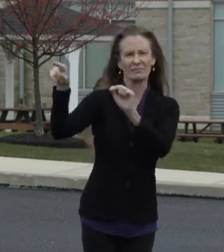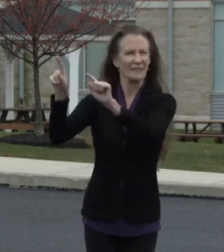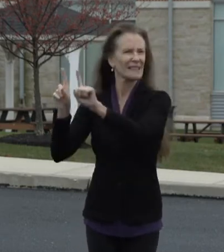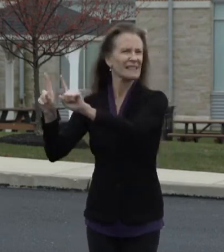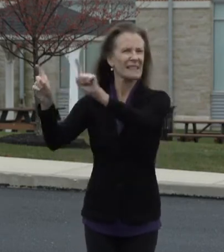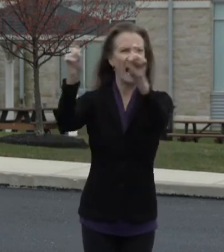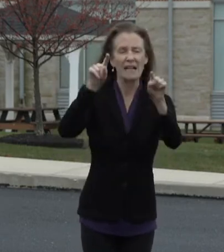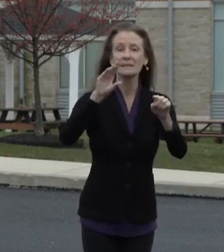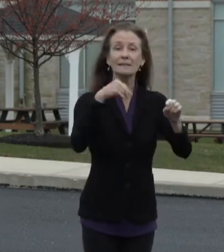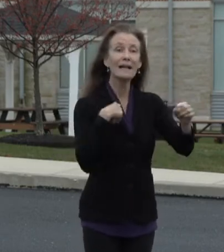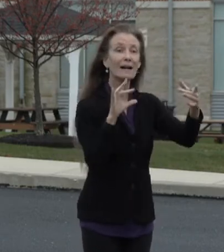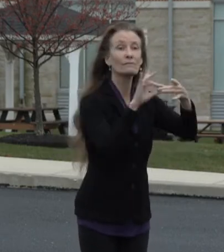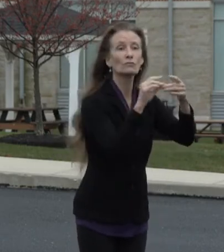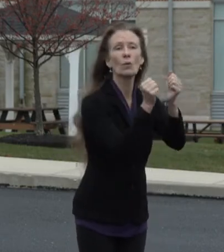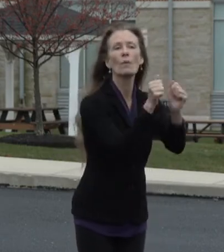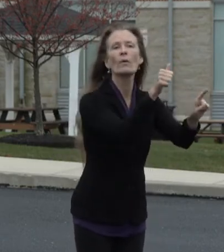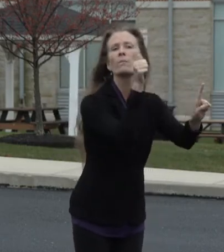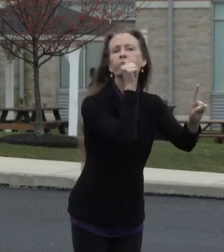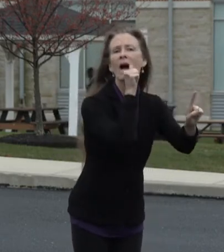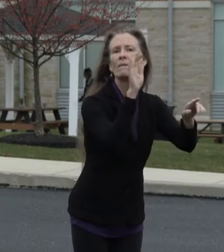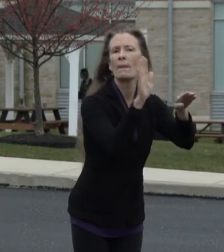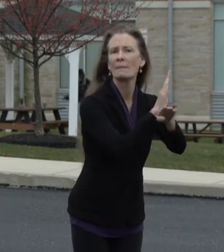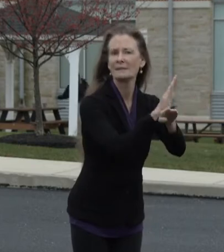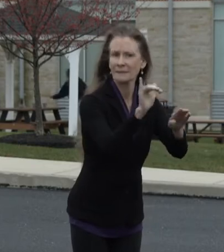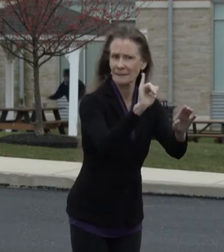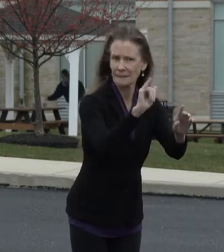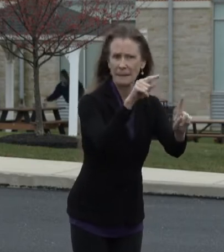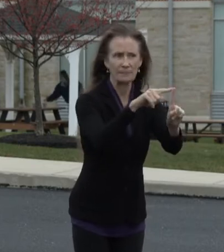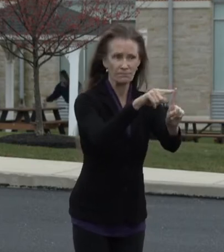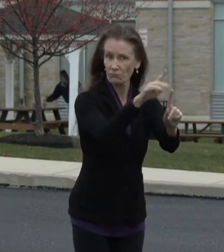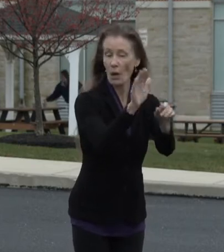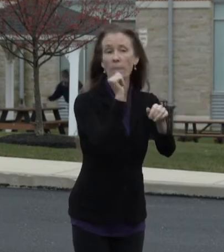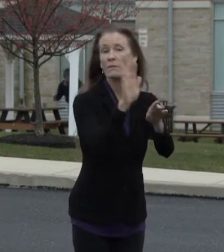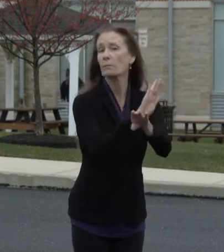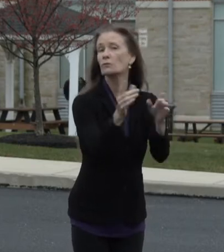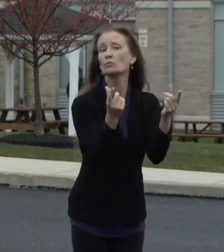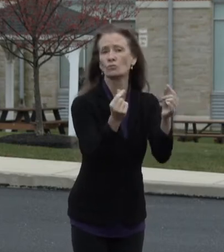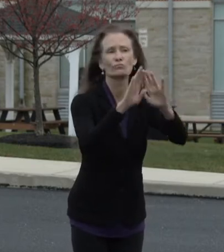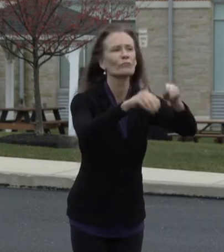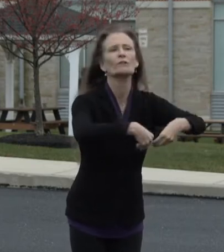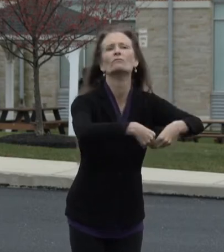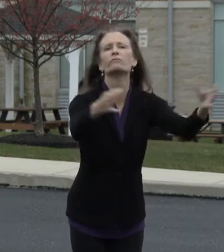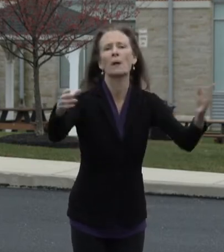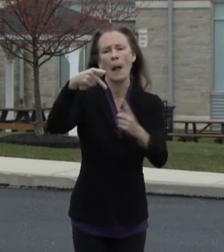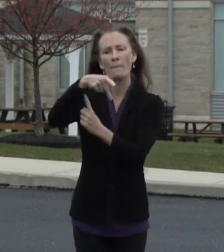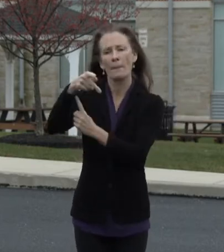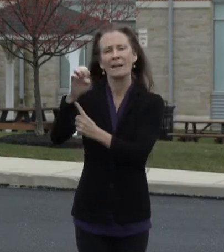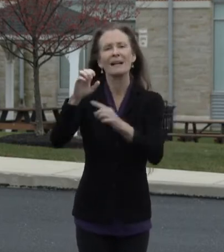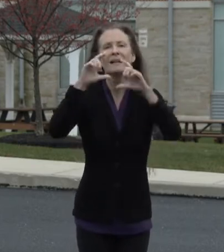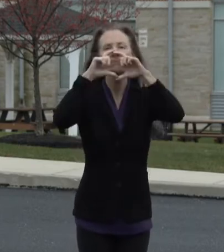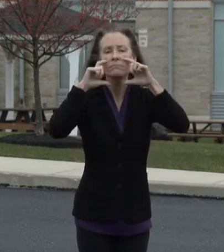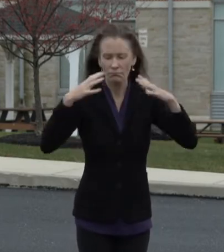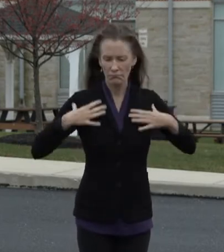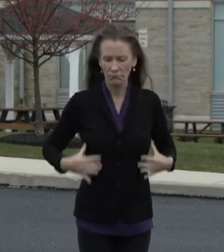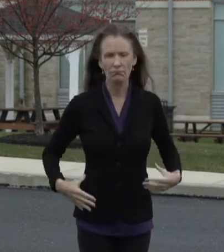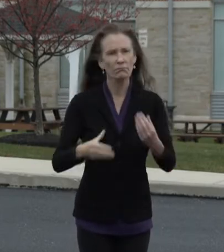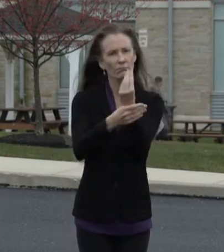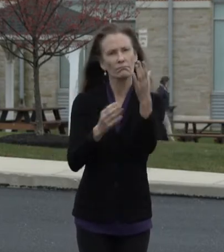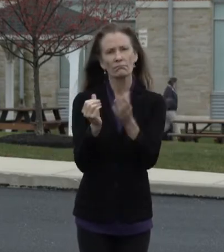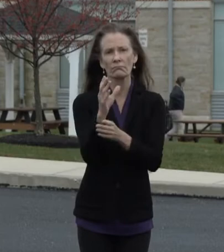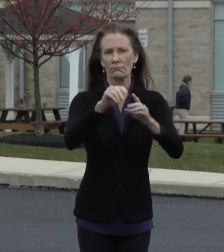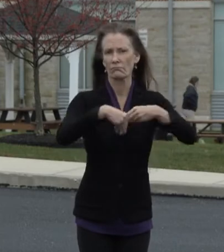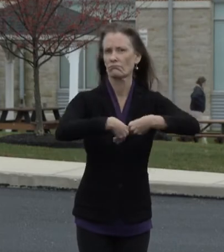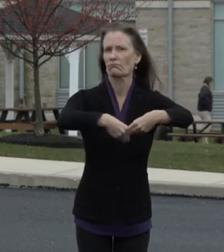private businesses who have stepped up and provided PPE, which in turn has been provided to